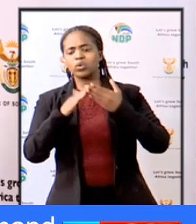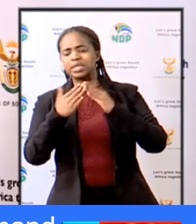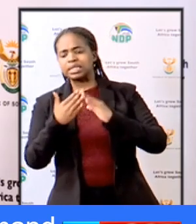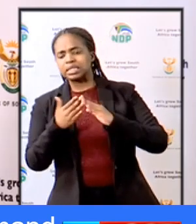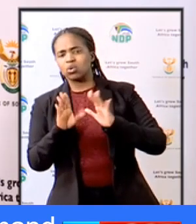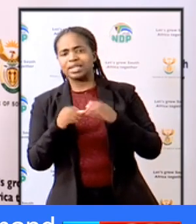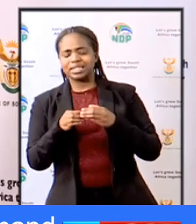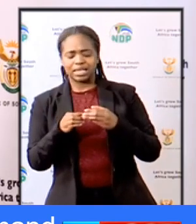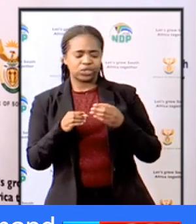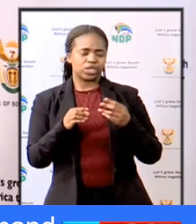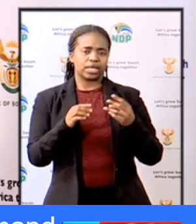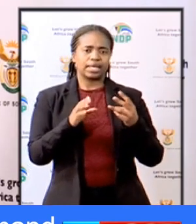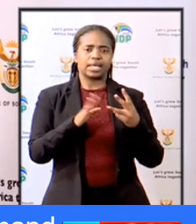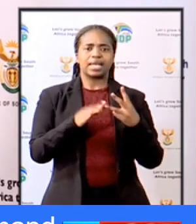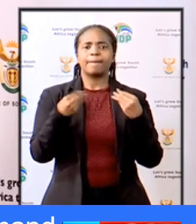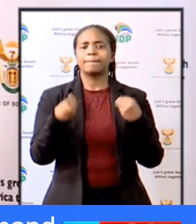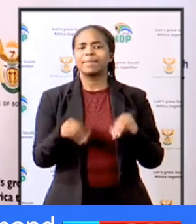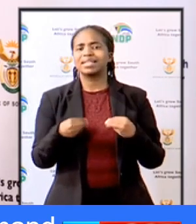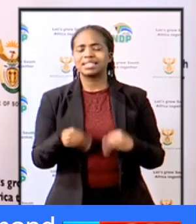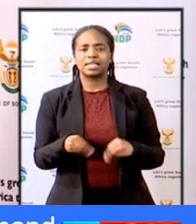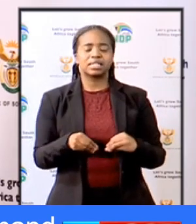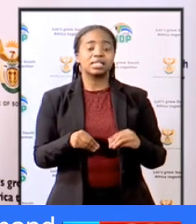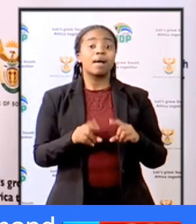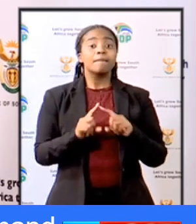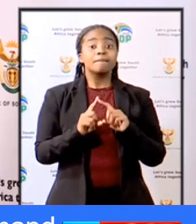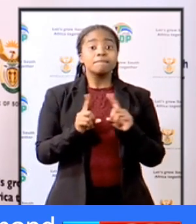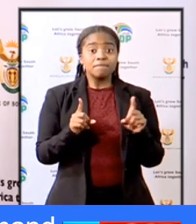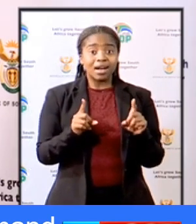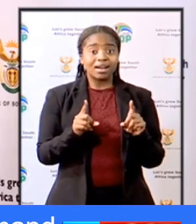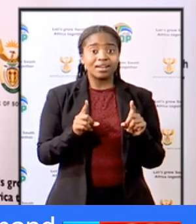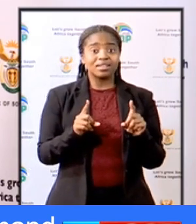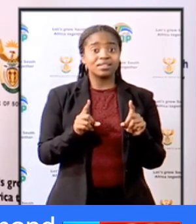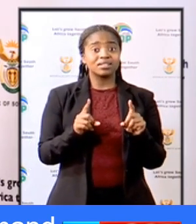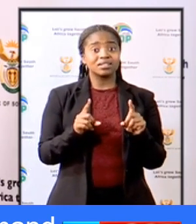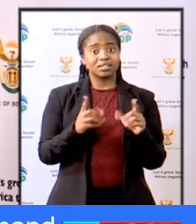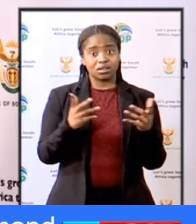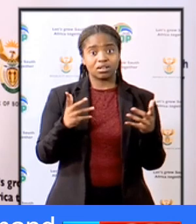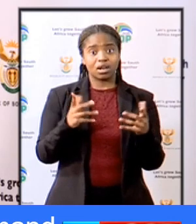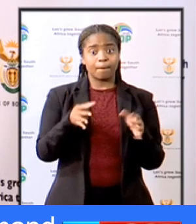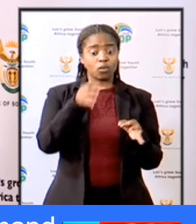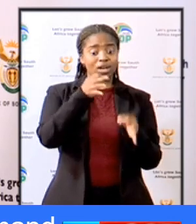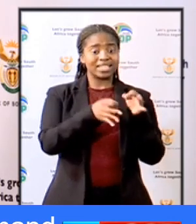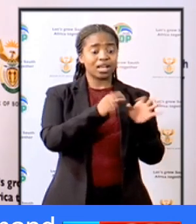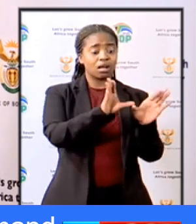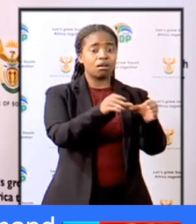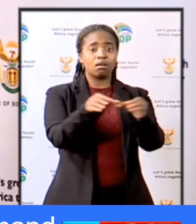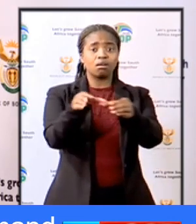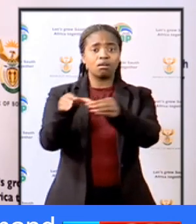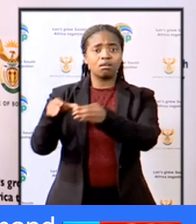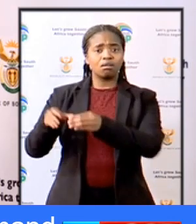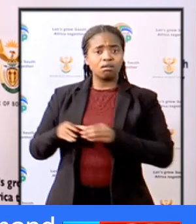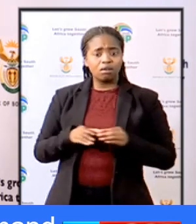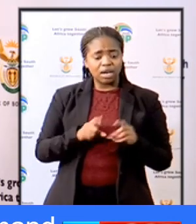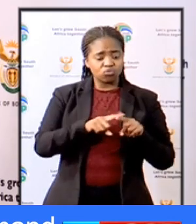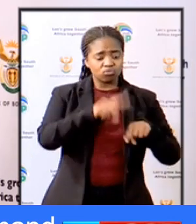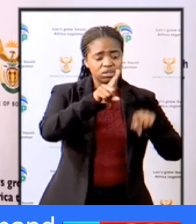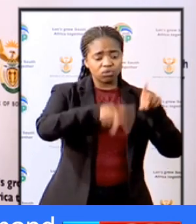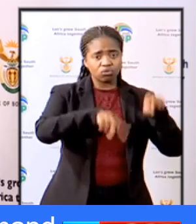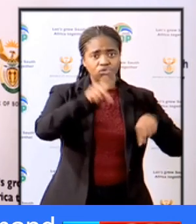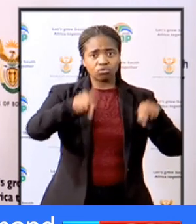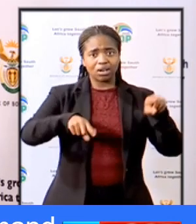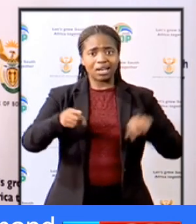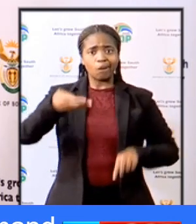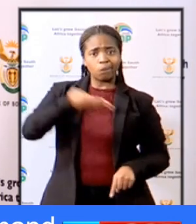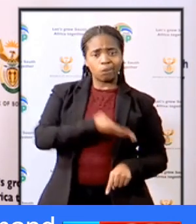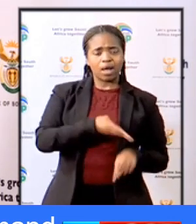organizations and business, but we have also consulted with political organizations that are represented